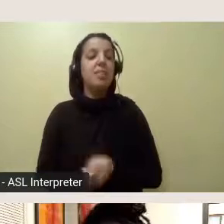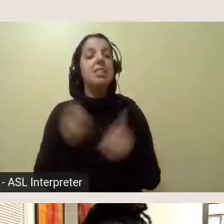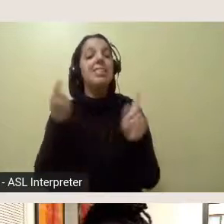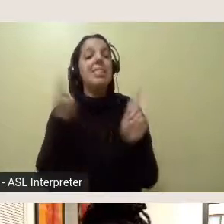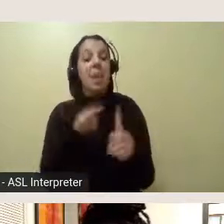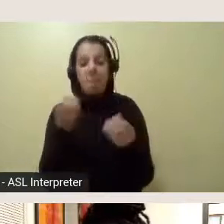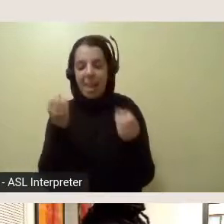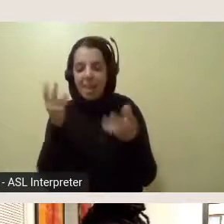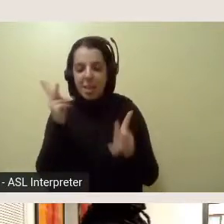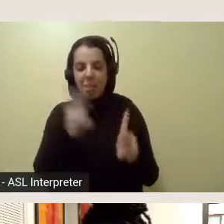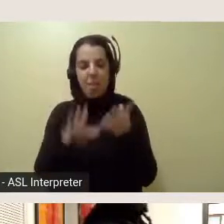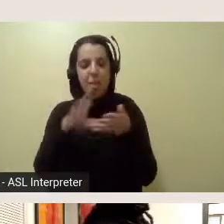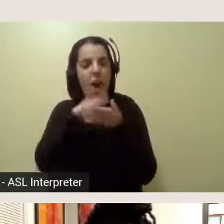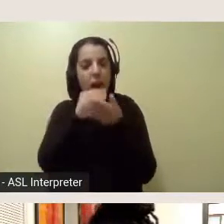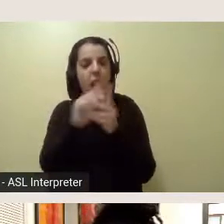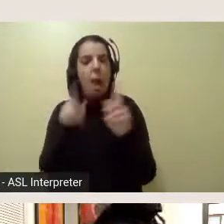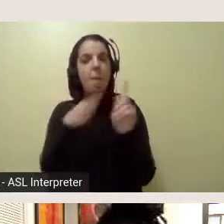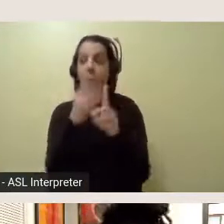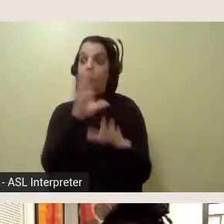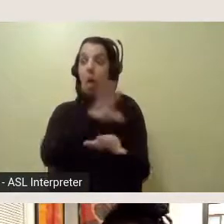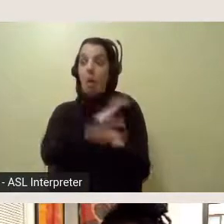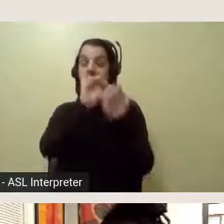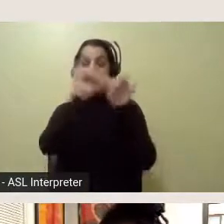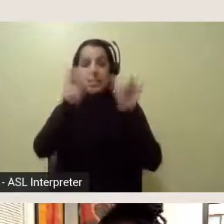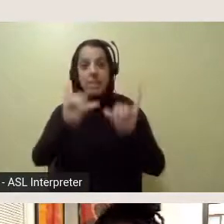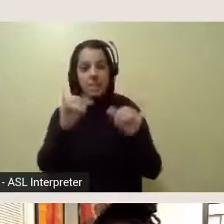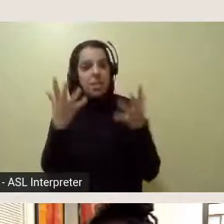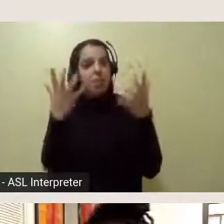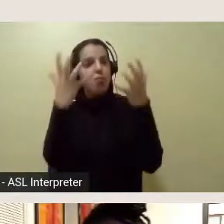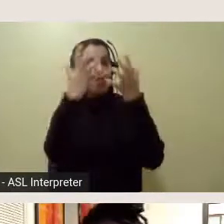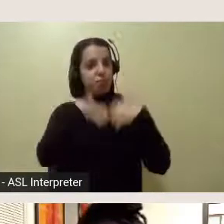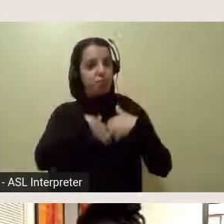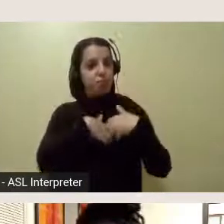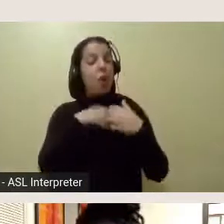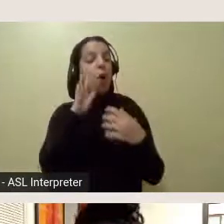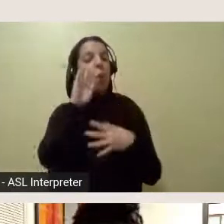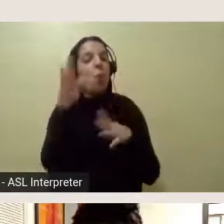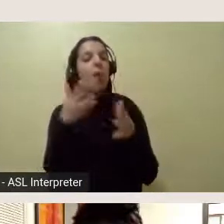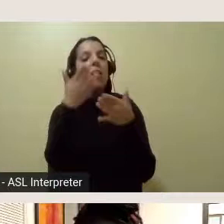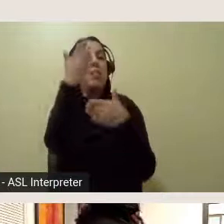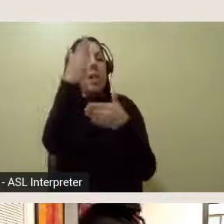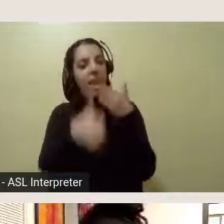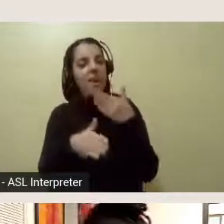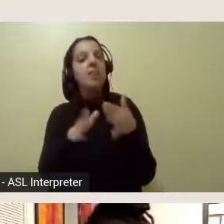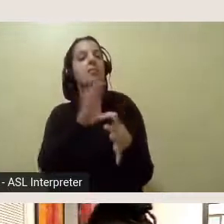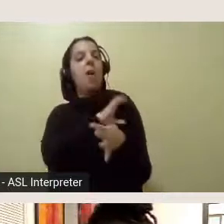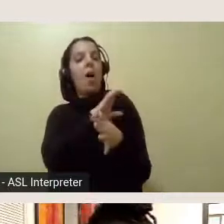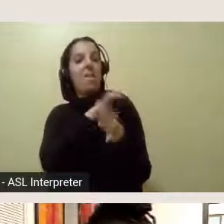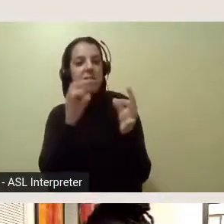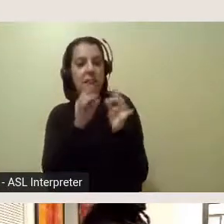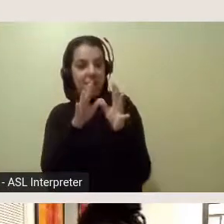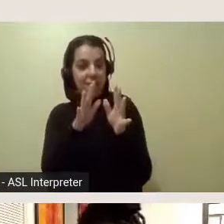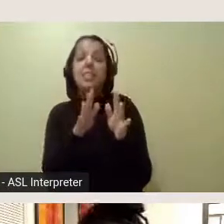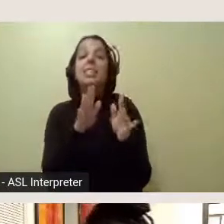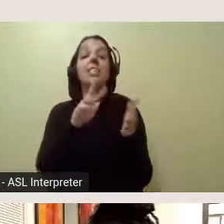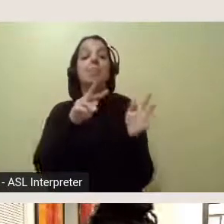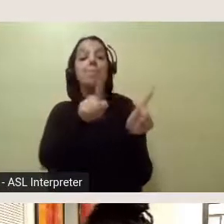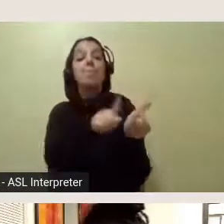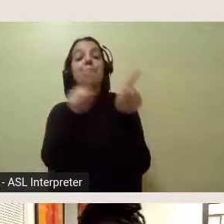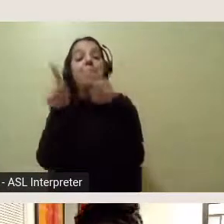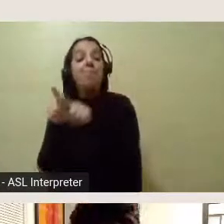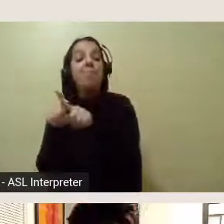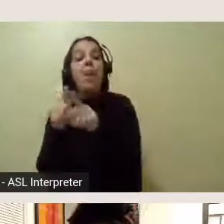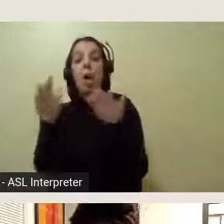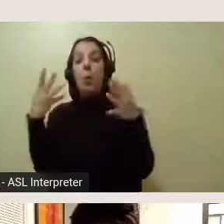abolishing the police, you know, the only thing that would actually put an end to police violence also means abolishing prisons as institutions that rely, you